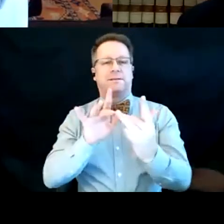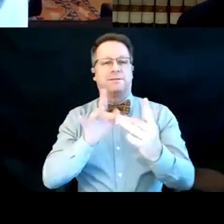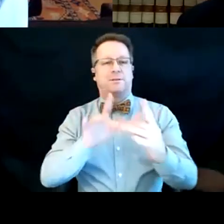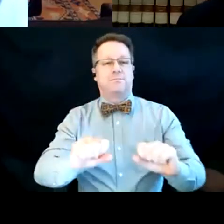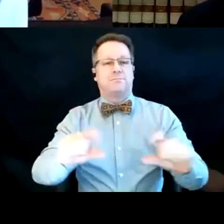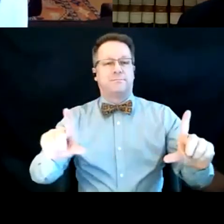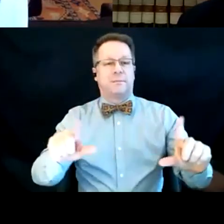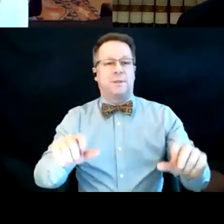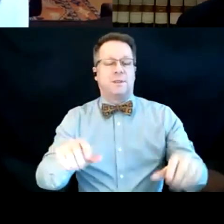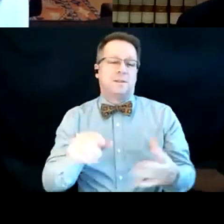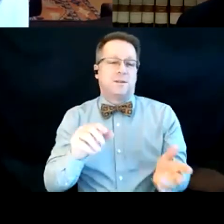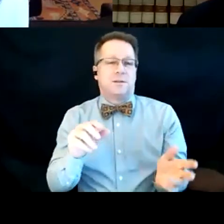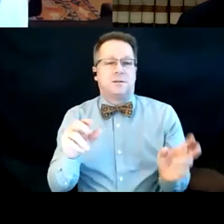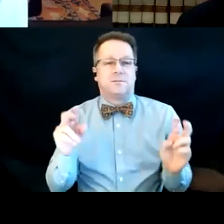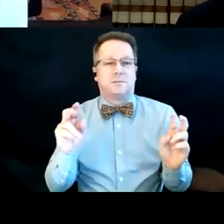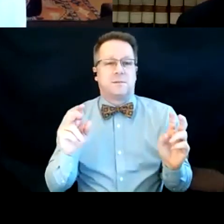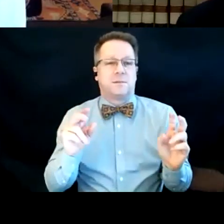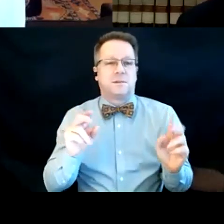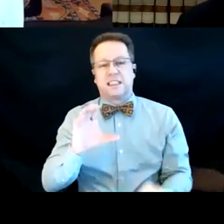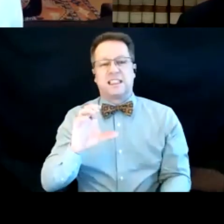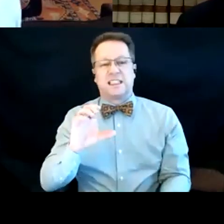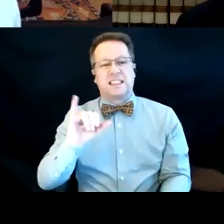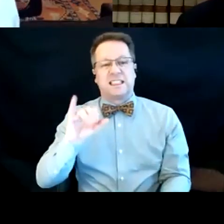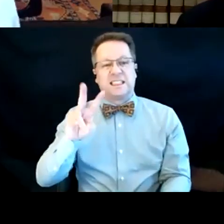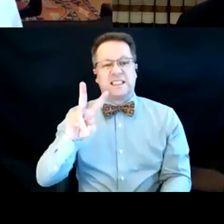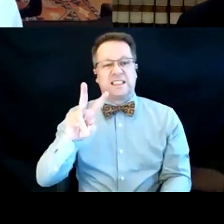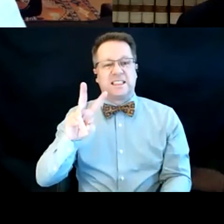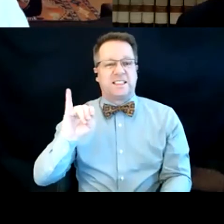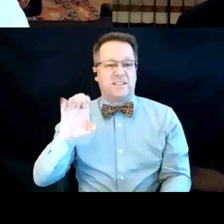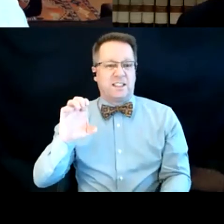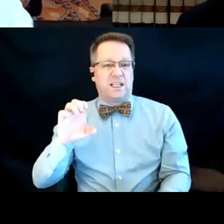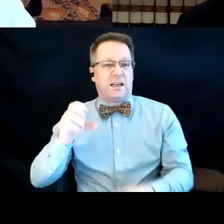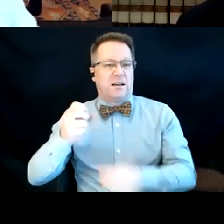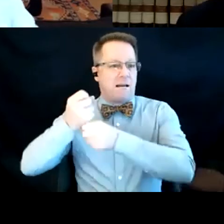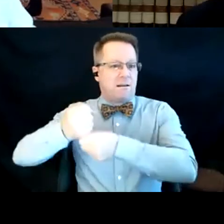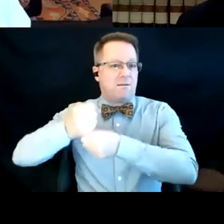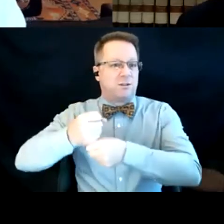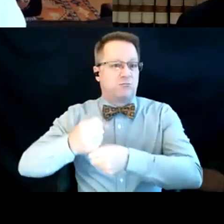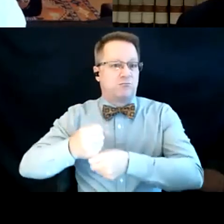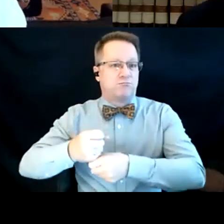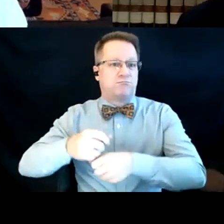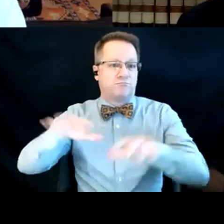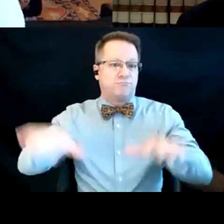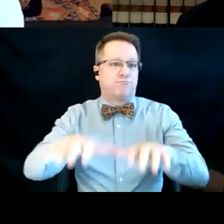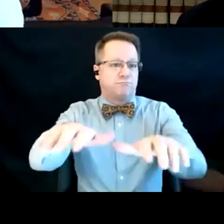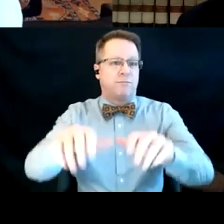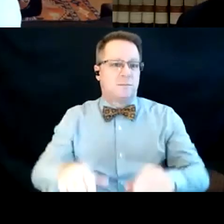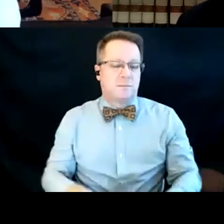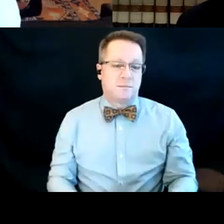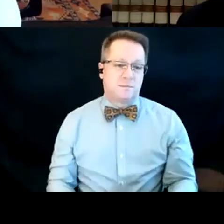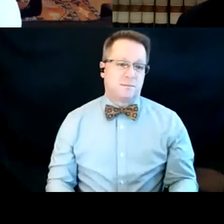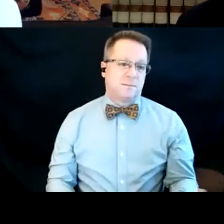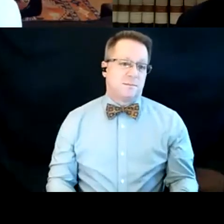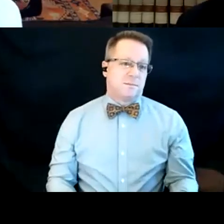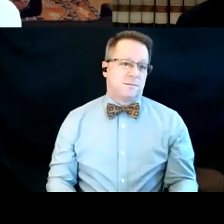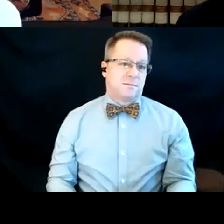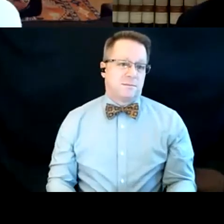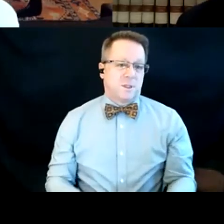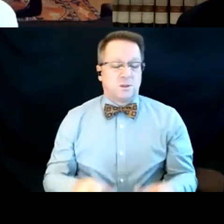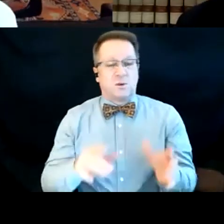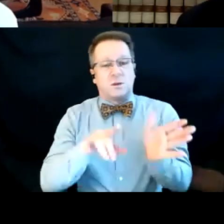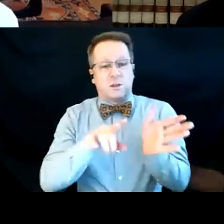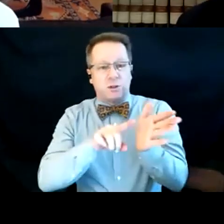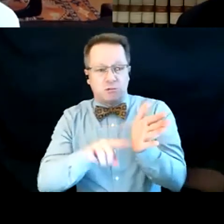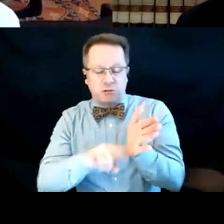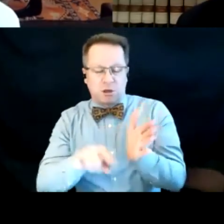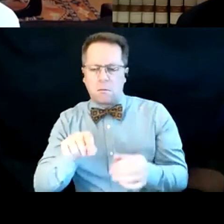civic activism that supporters of Georgia affiliate have done in the past. So definitely check out what they're doing in